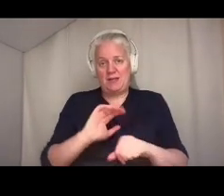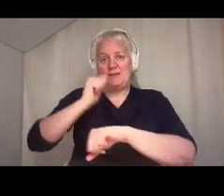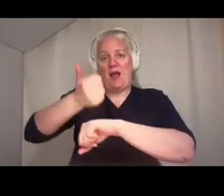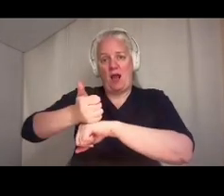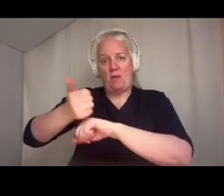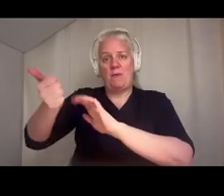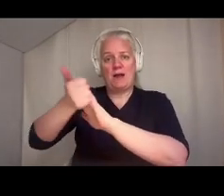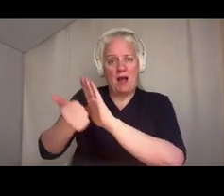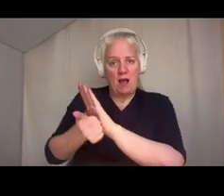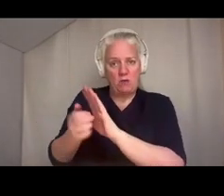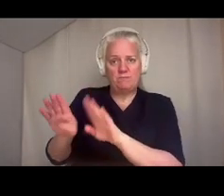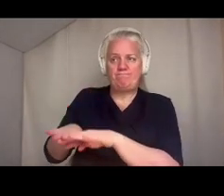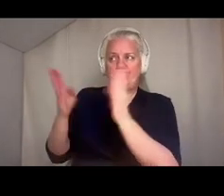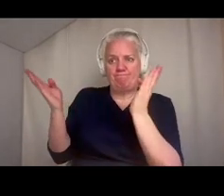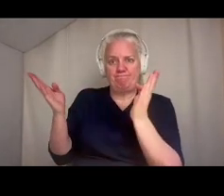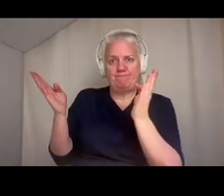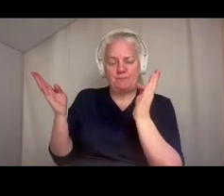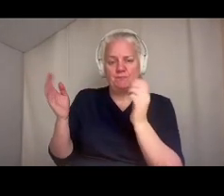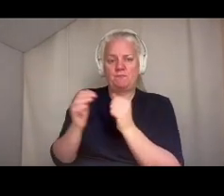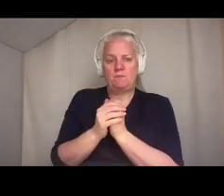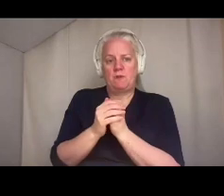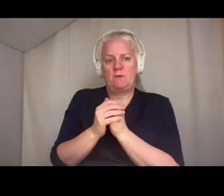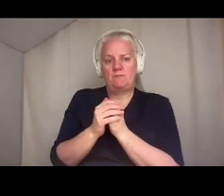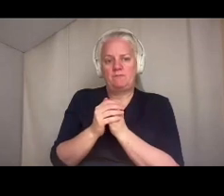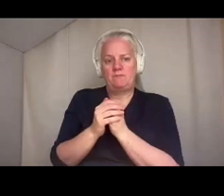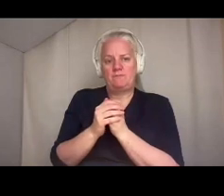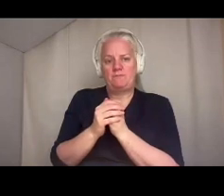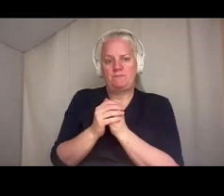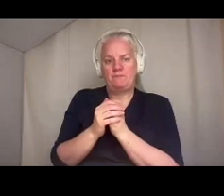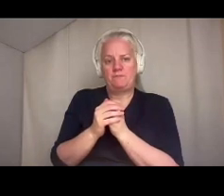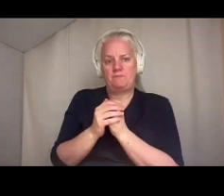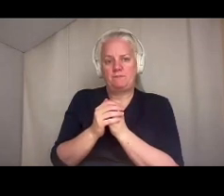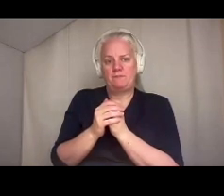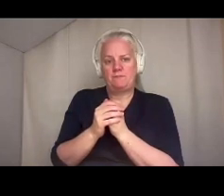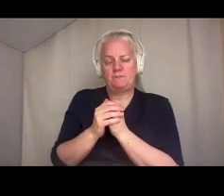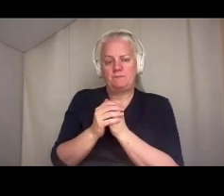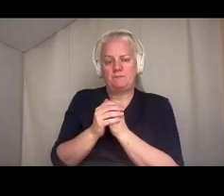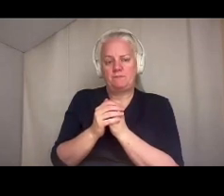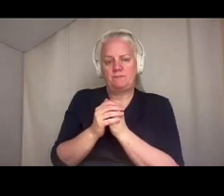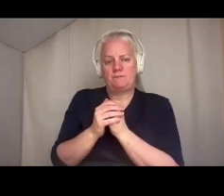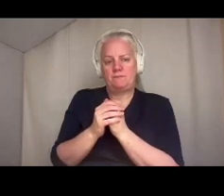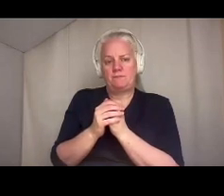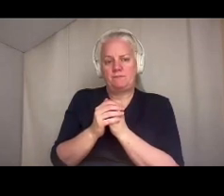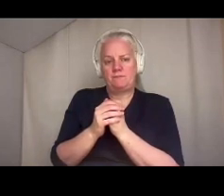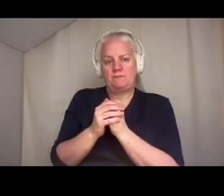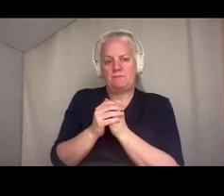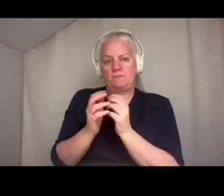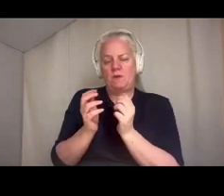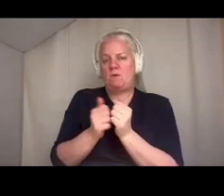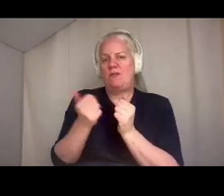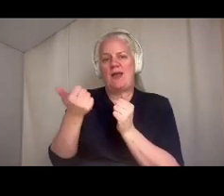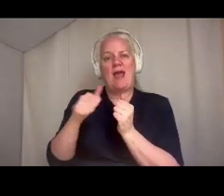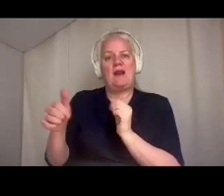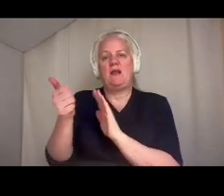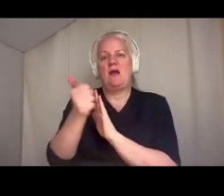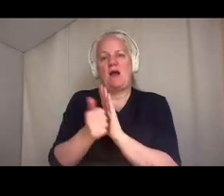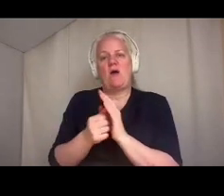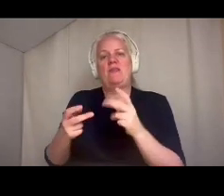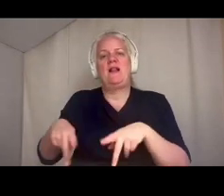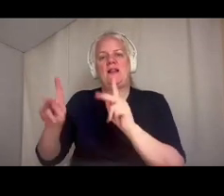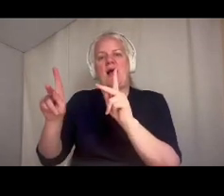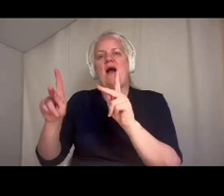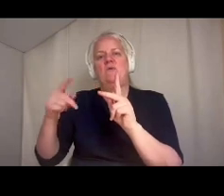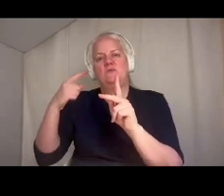account with any ABLE account that allows for out-of-state participation. So there are 46 states